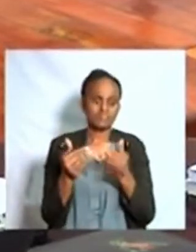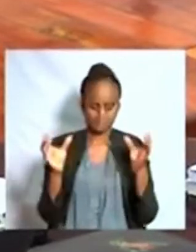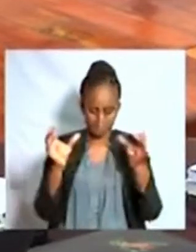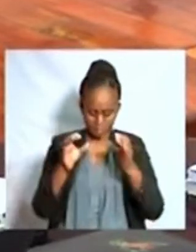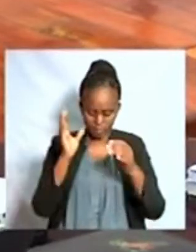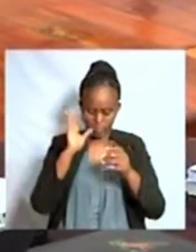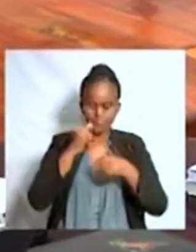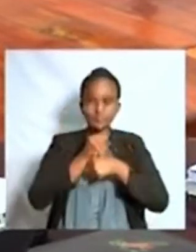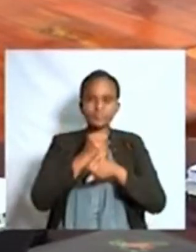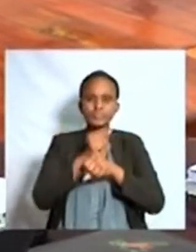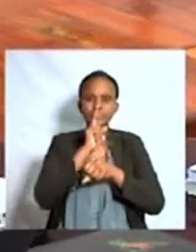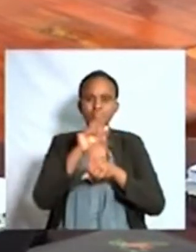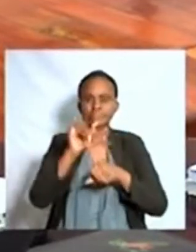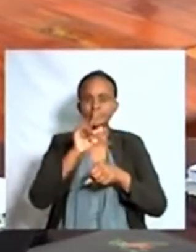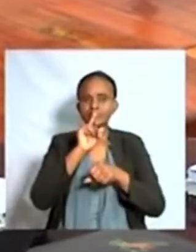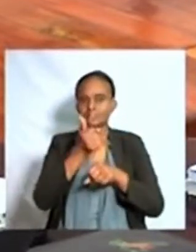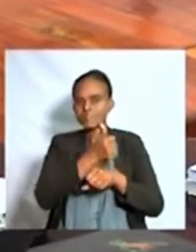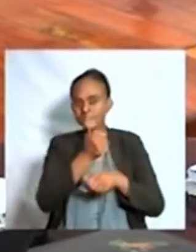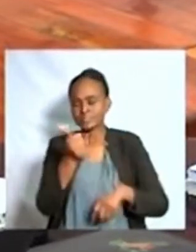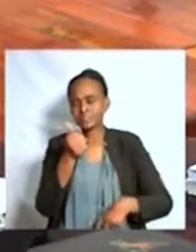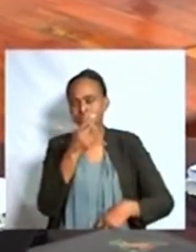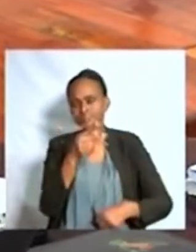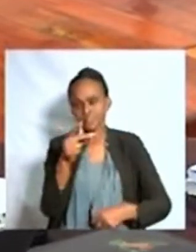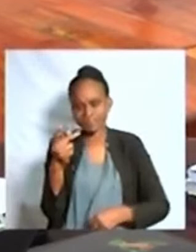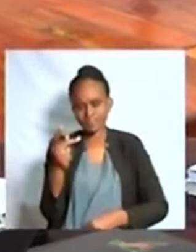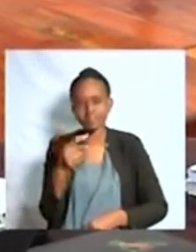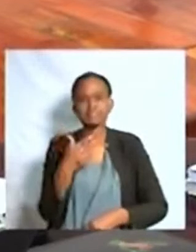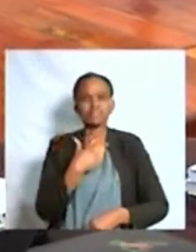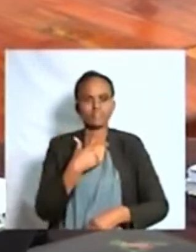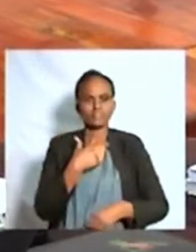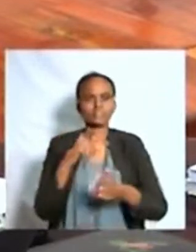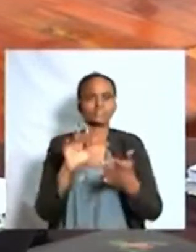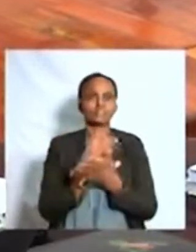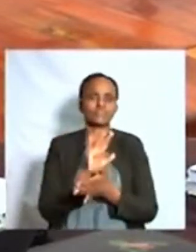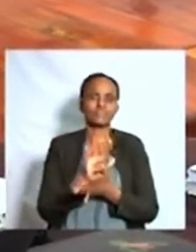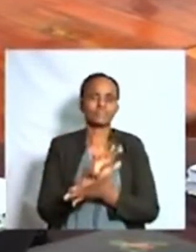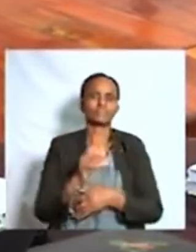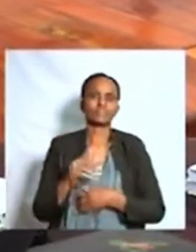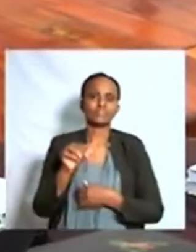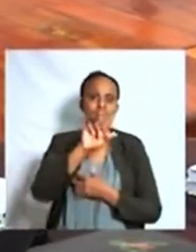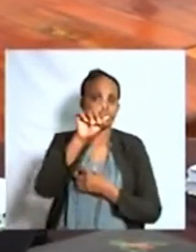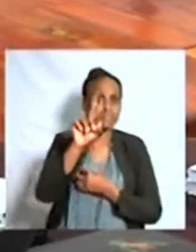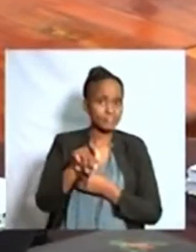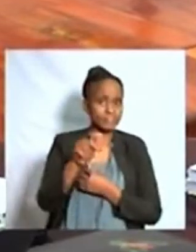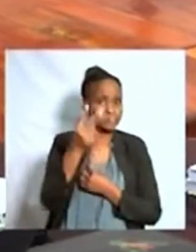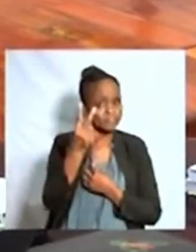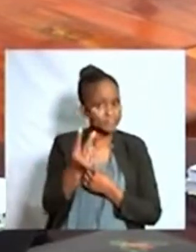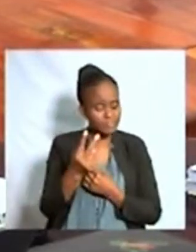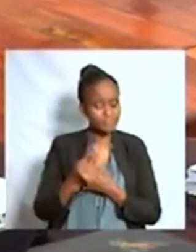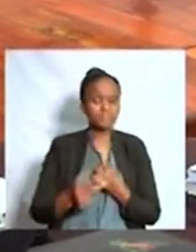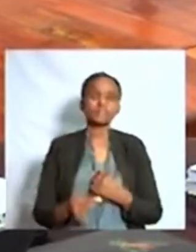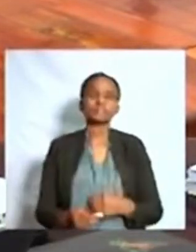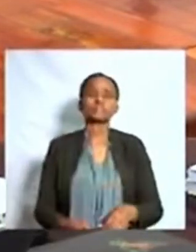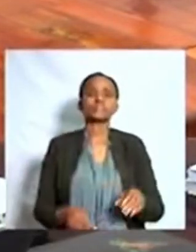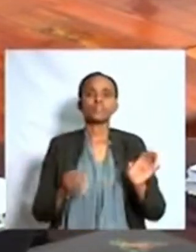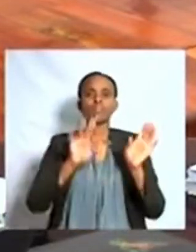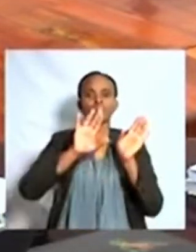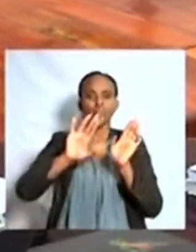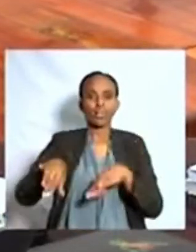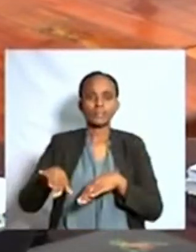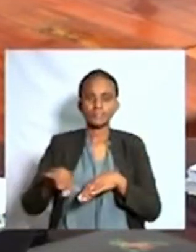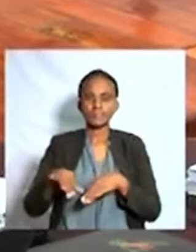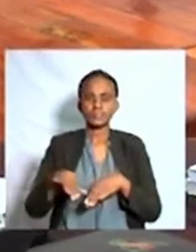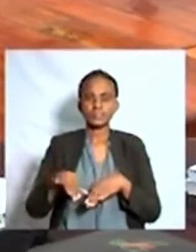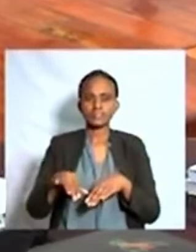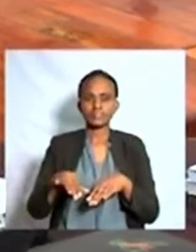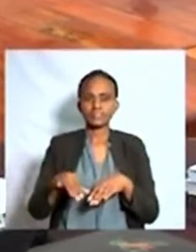shall ensure that any acquired properties are properly titled. Query 2, abandoned tractor